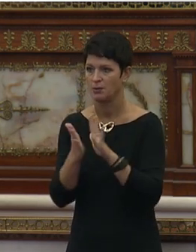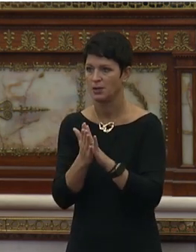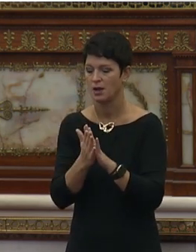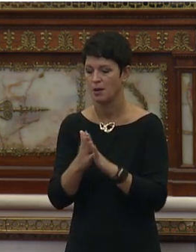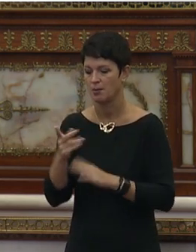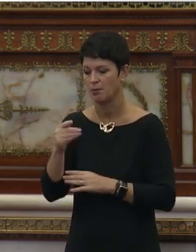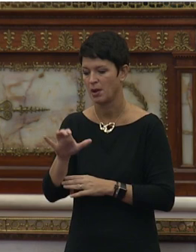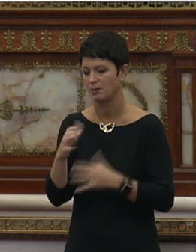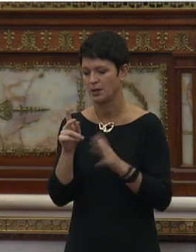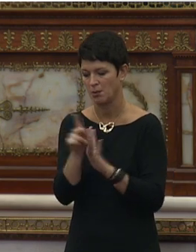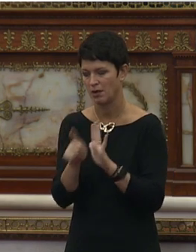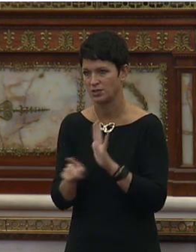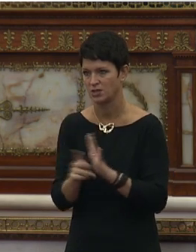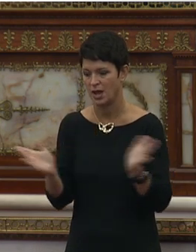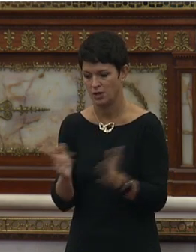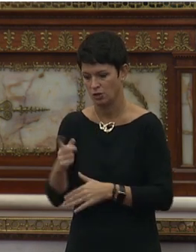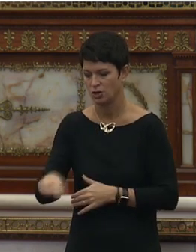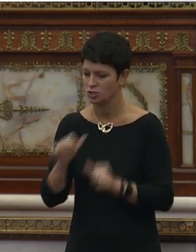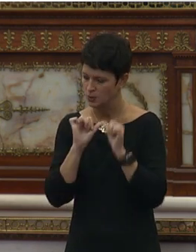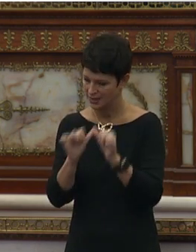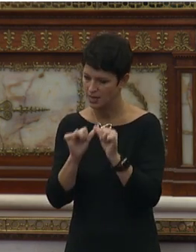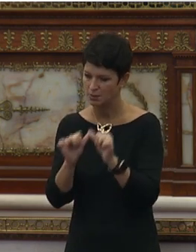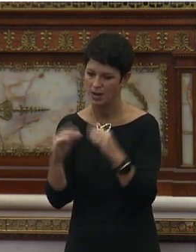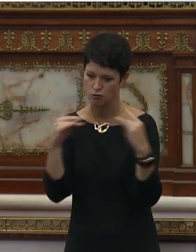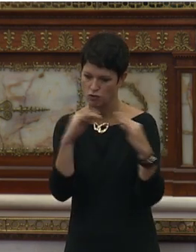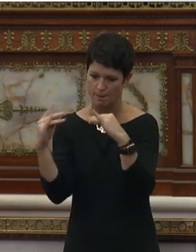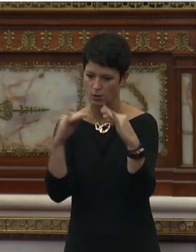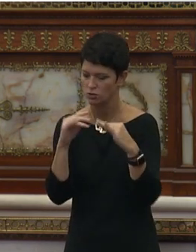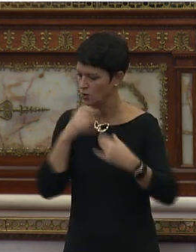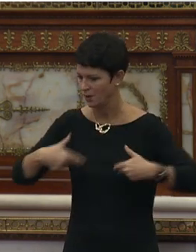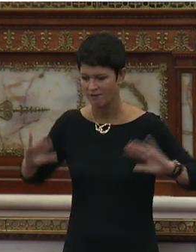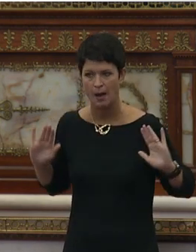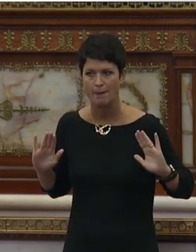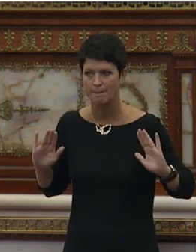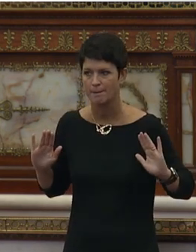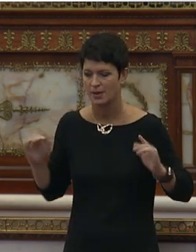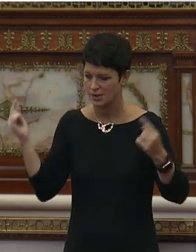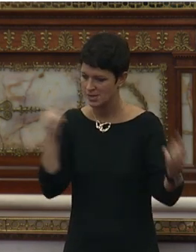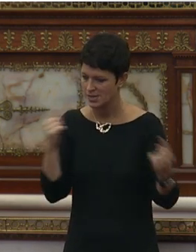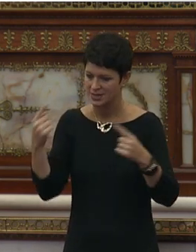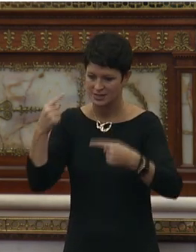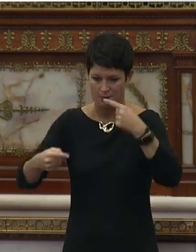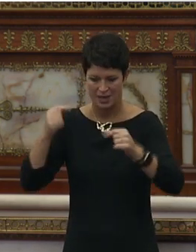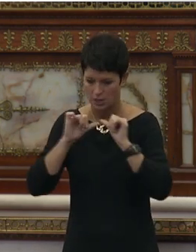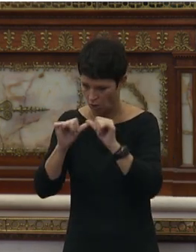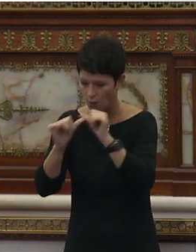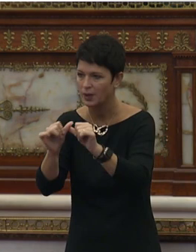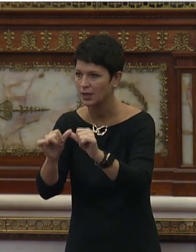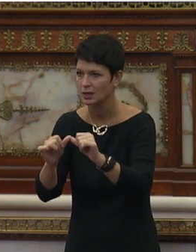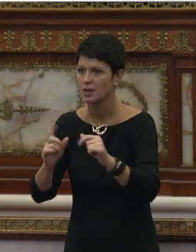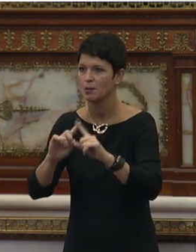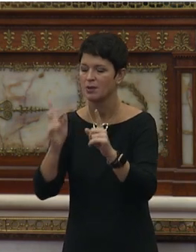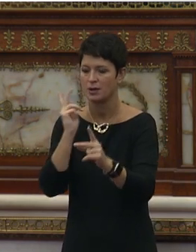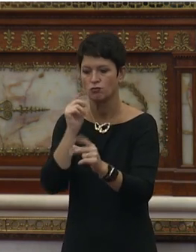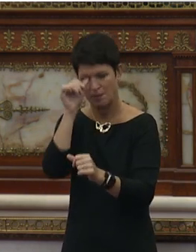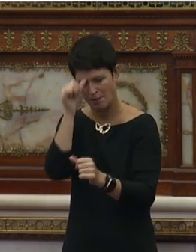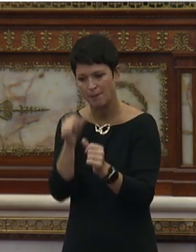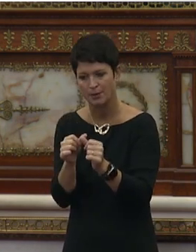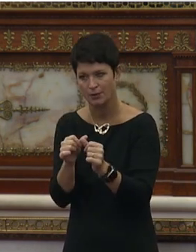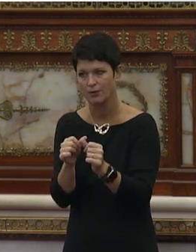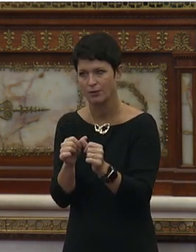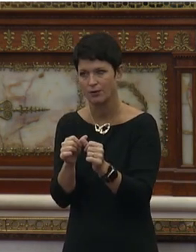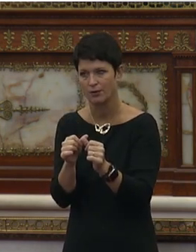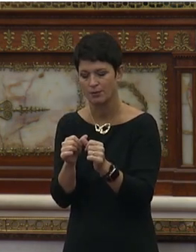policy. So I encourage you to keep the rumble alive, to keep the debate going. But keep in mind,